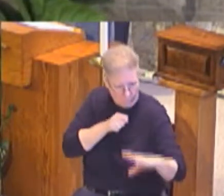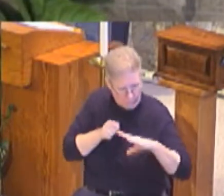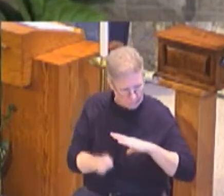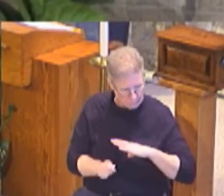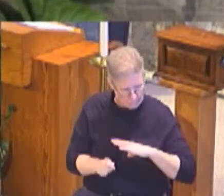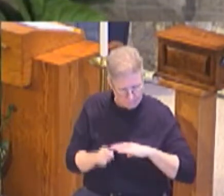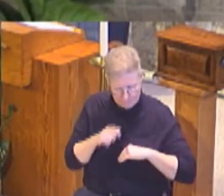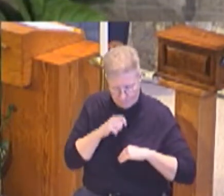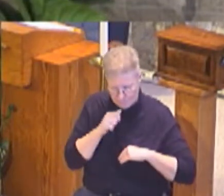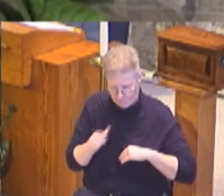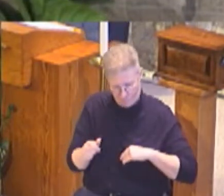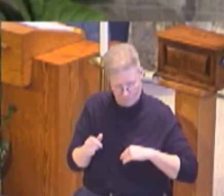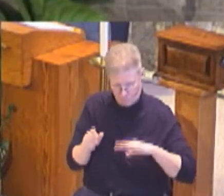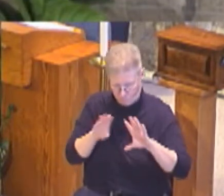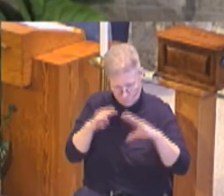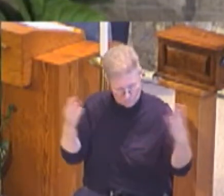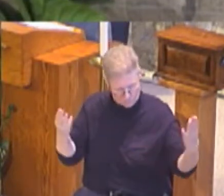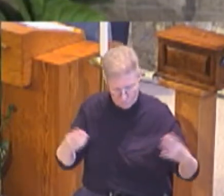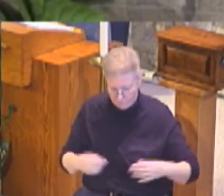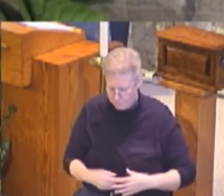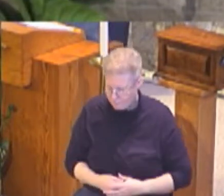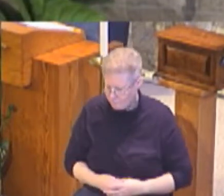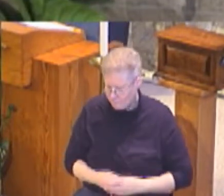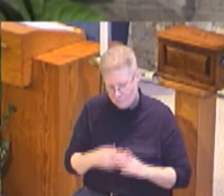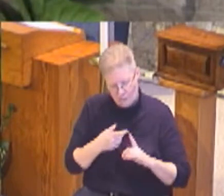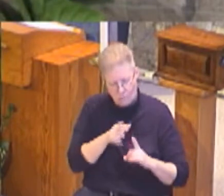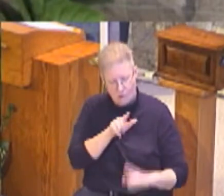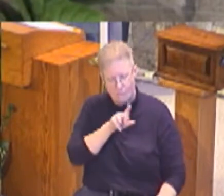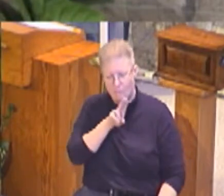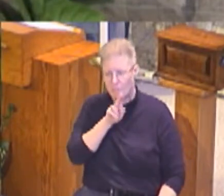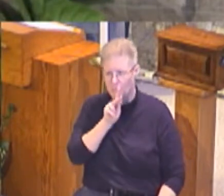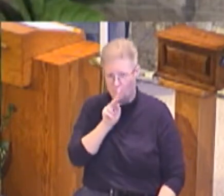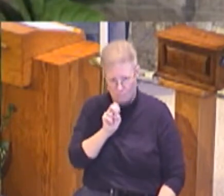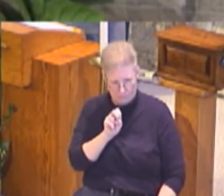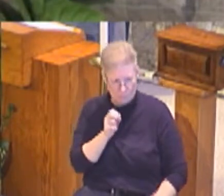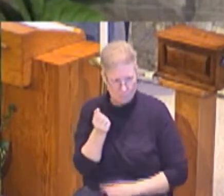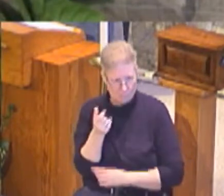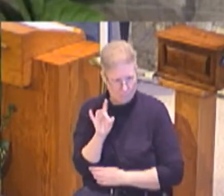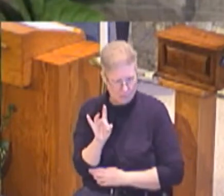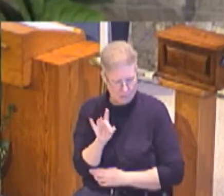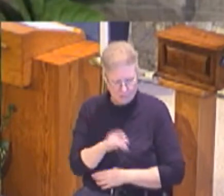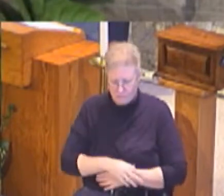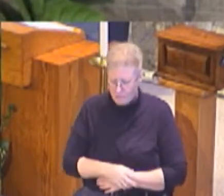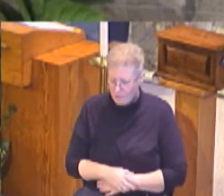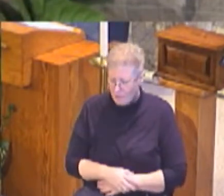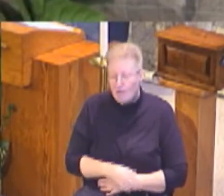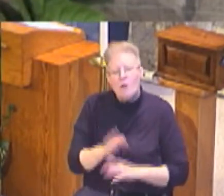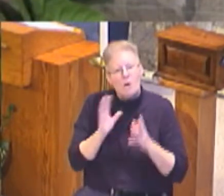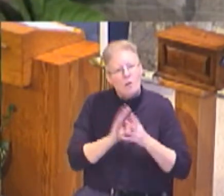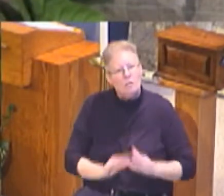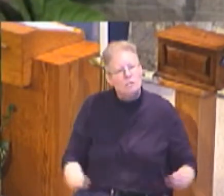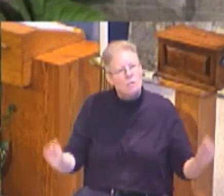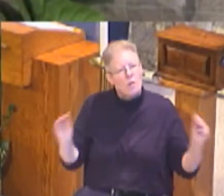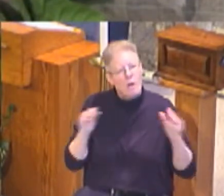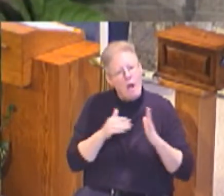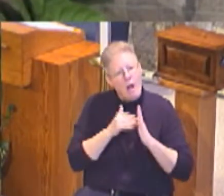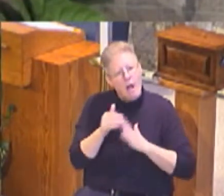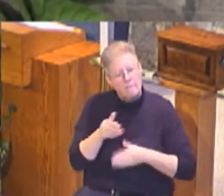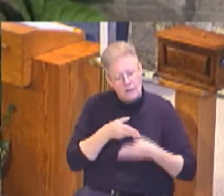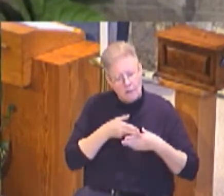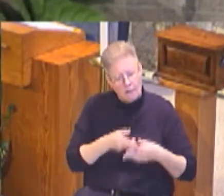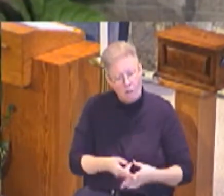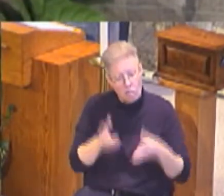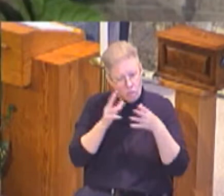The story is about, and it comes from Luke 18, the story is often called the parable of